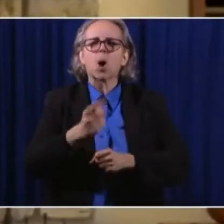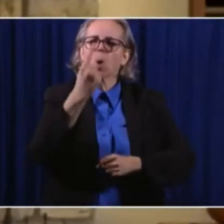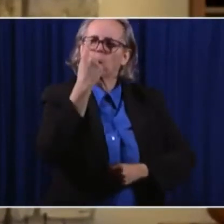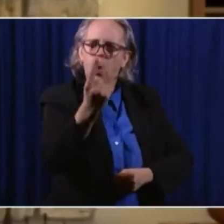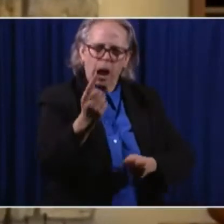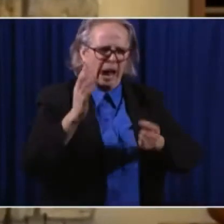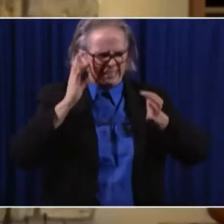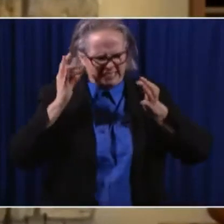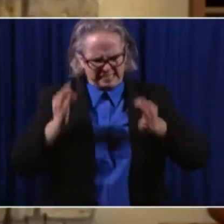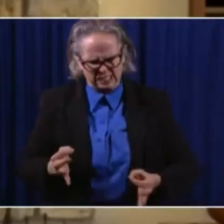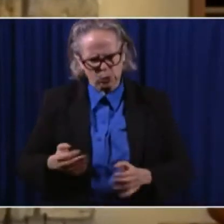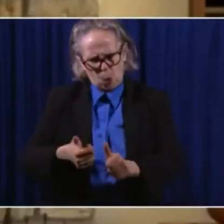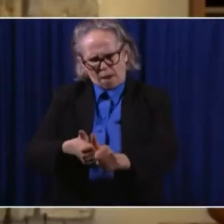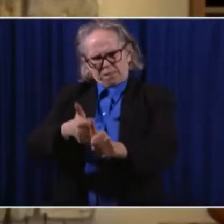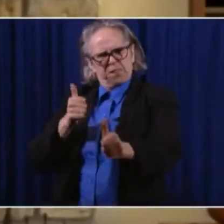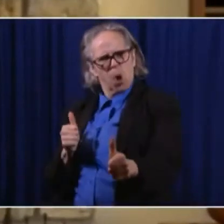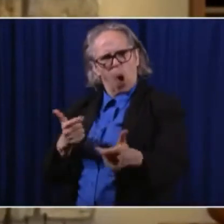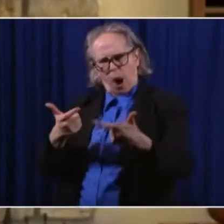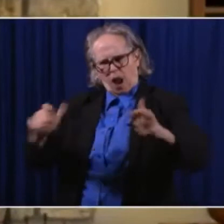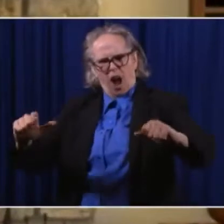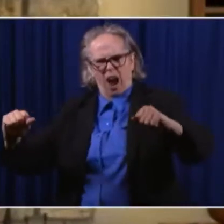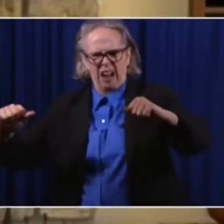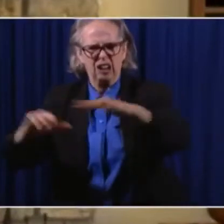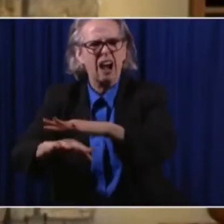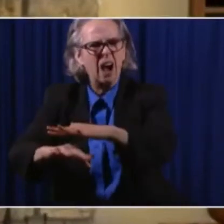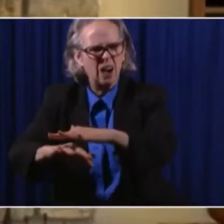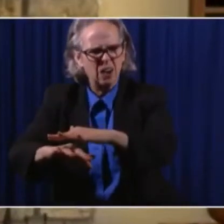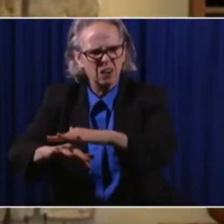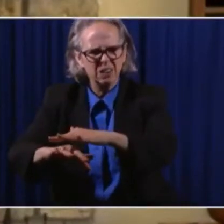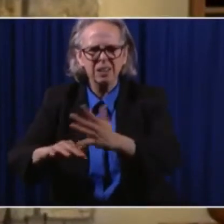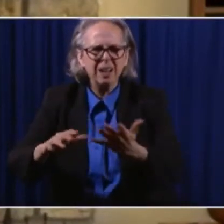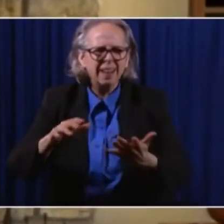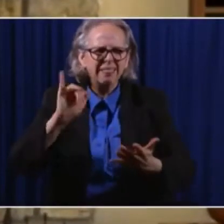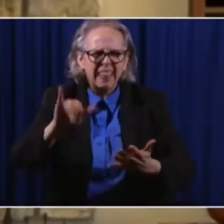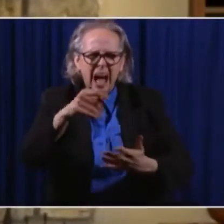emotional contact with them, but not a physical contact.